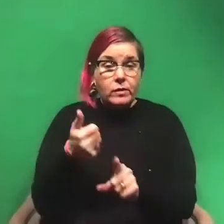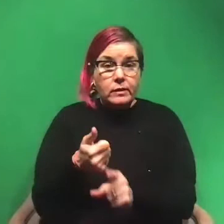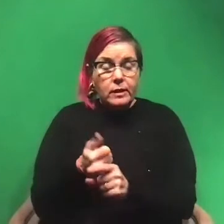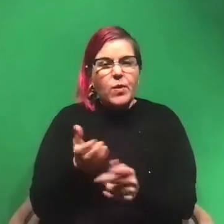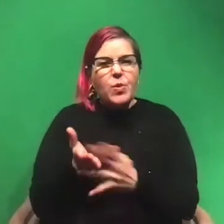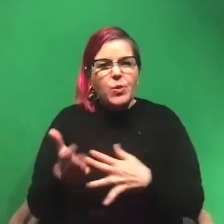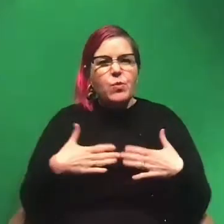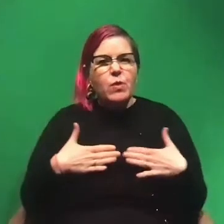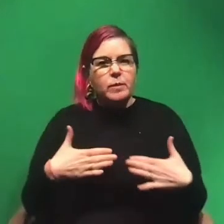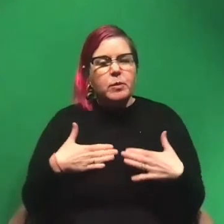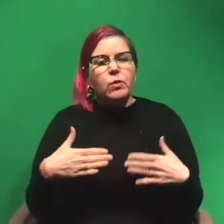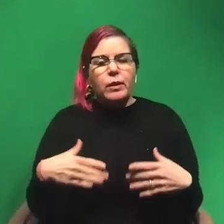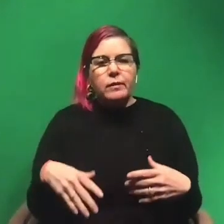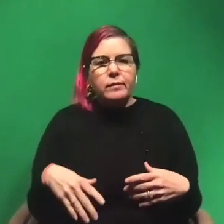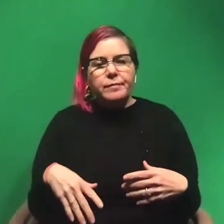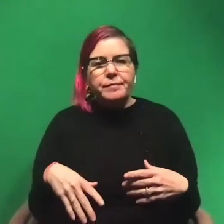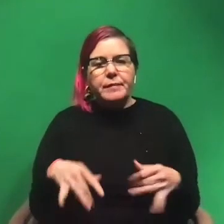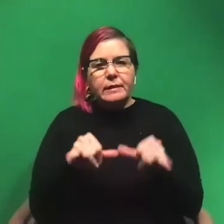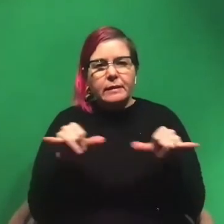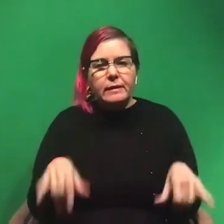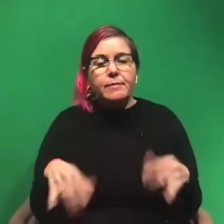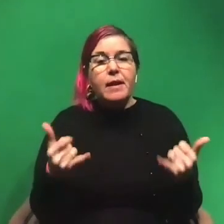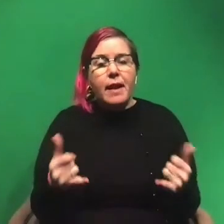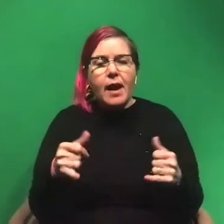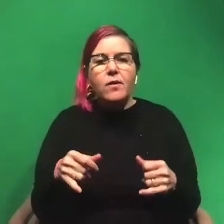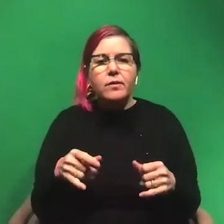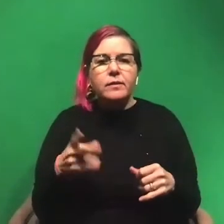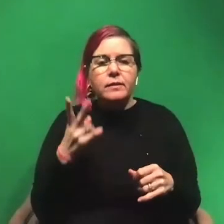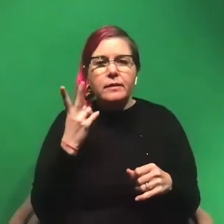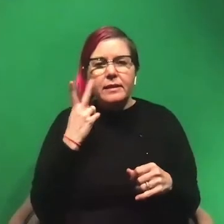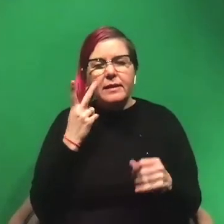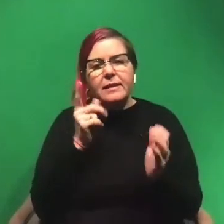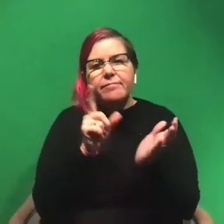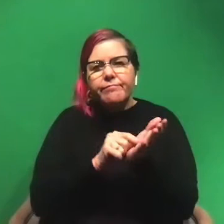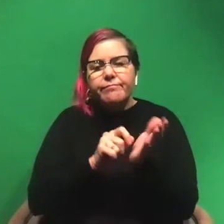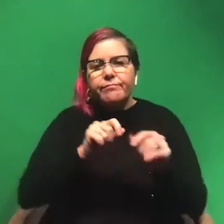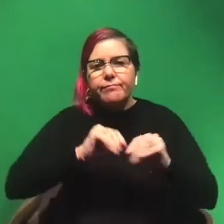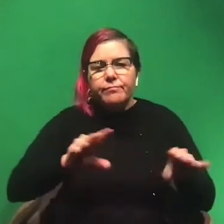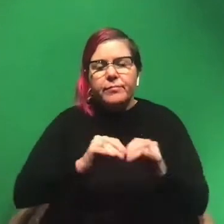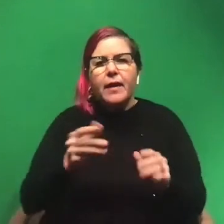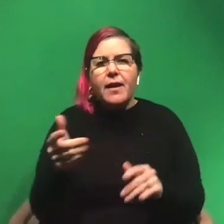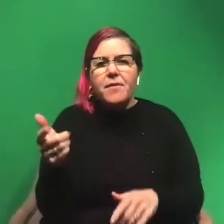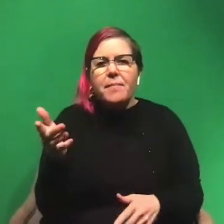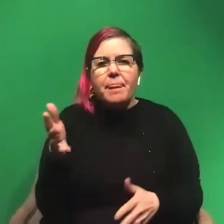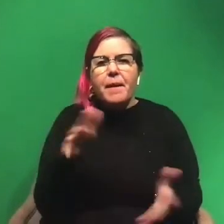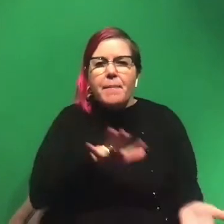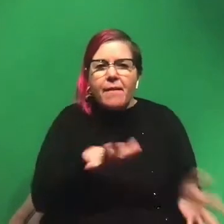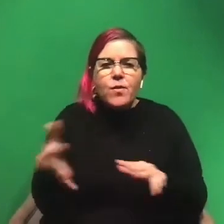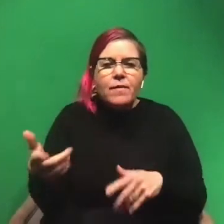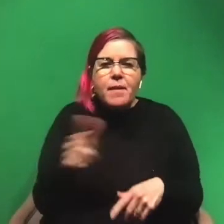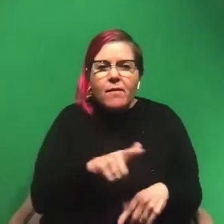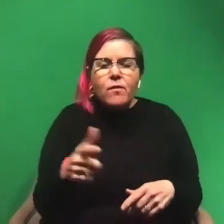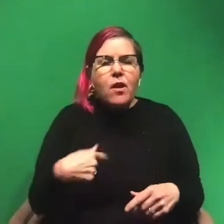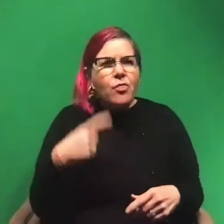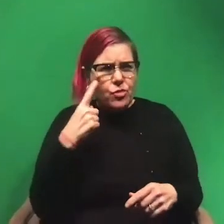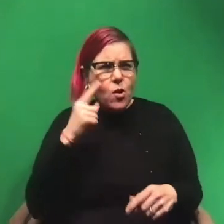respiratory tract, and now we're starting to see in the literature a lot of back and forth. Initially, we thought to be only in